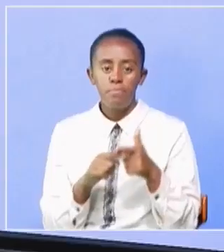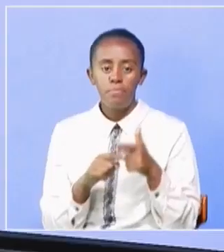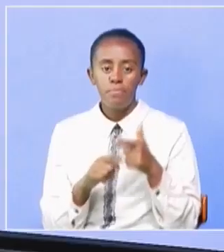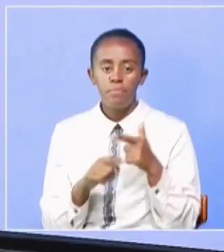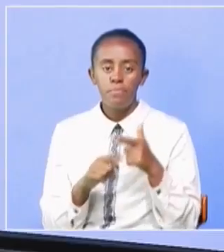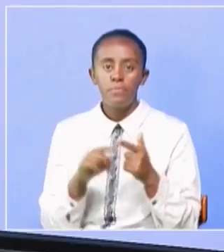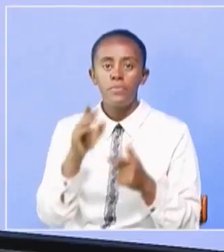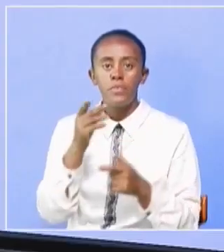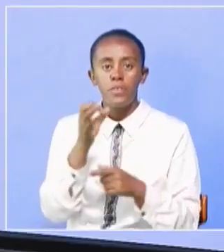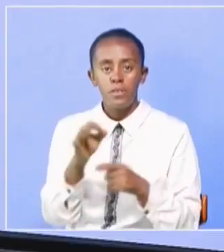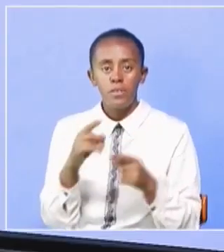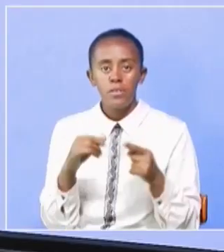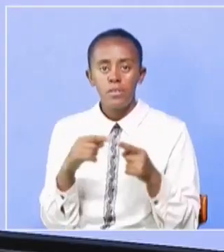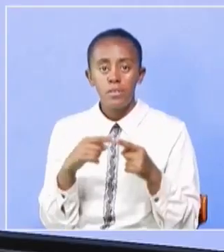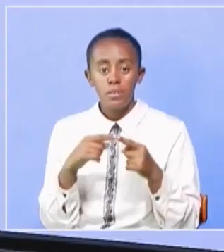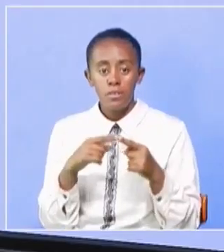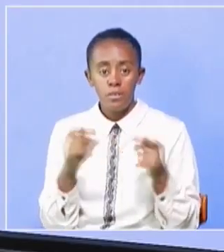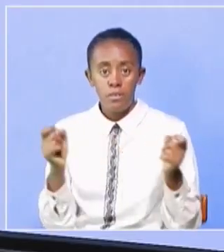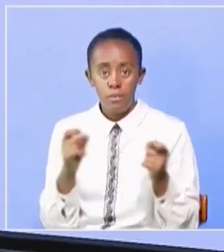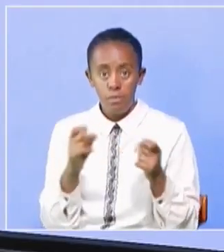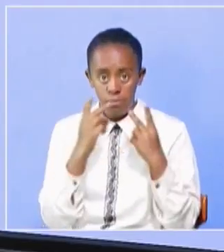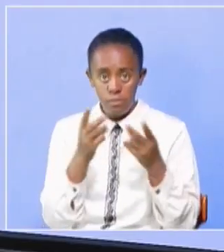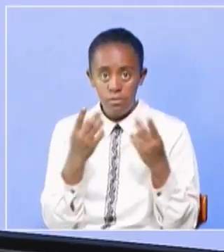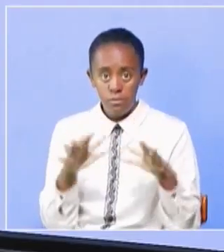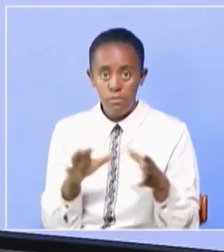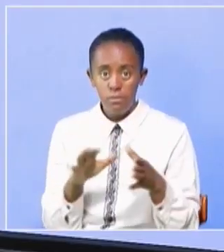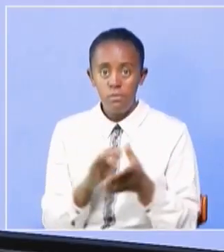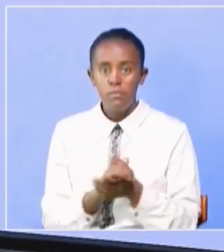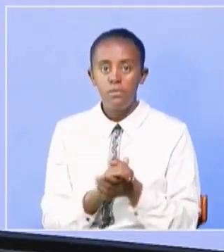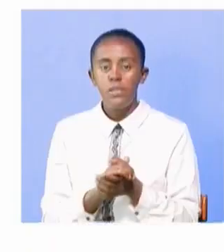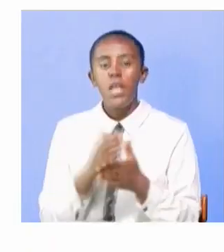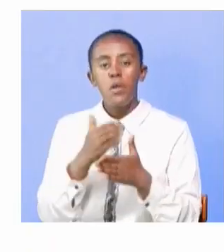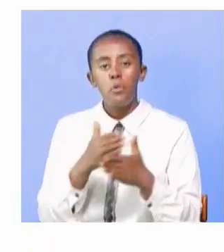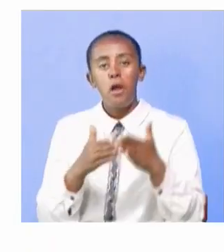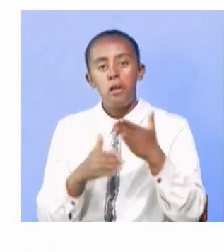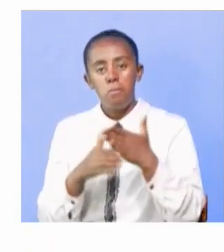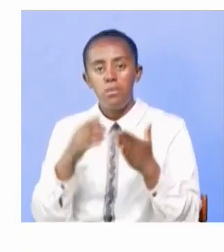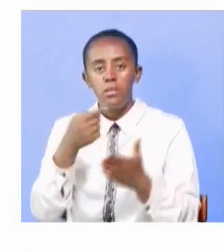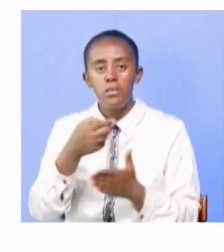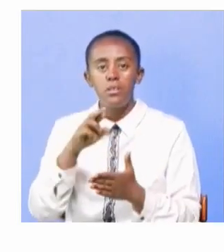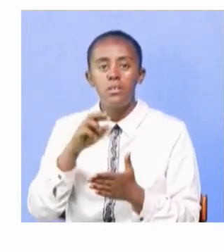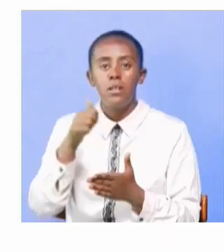second type of antonyms that we have is gradable.